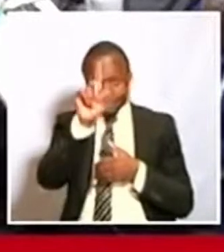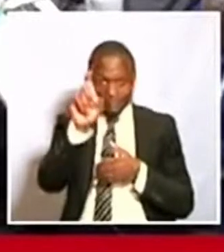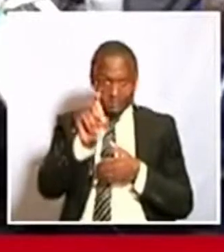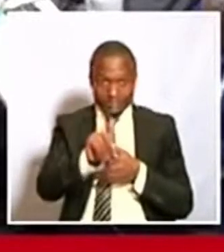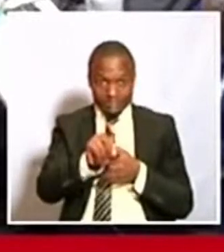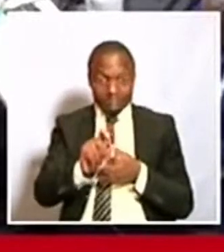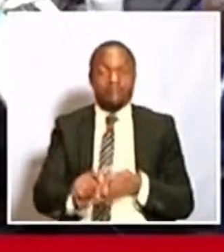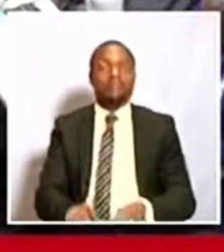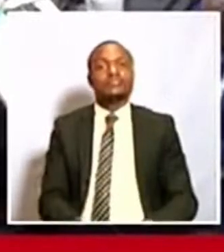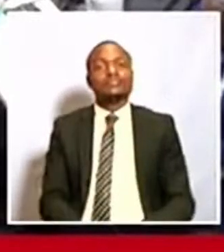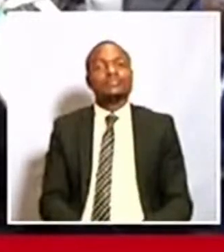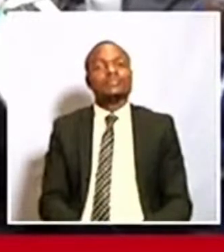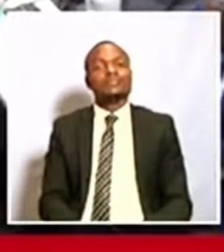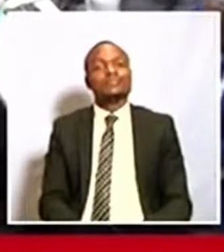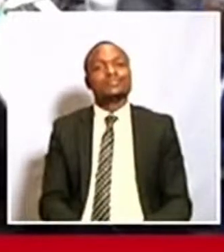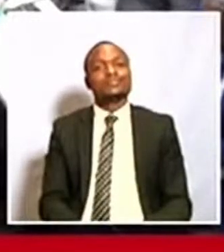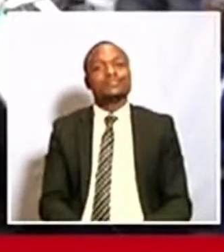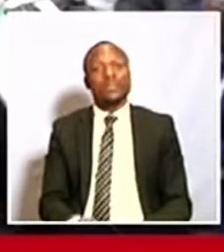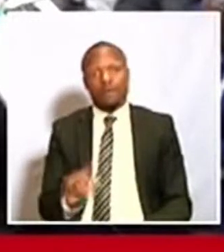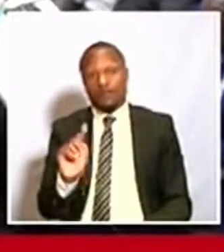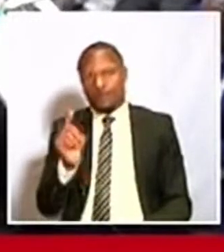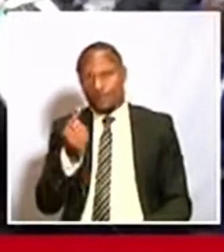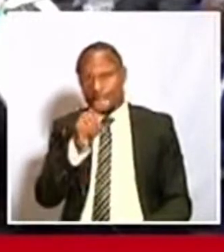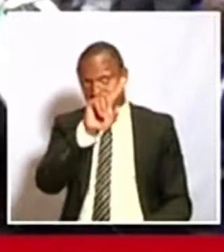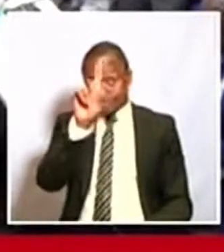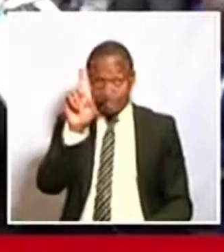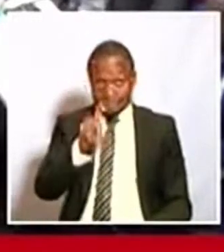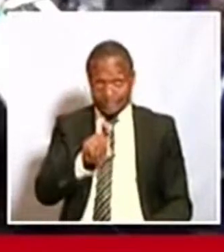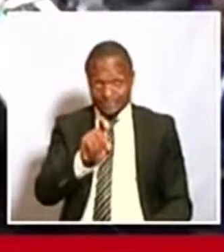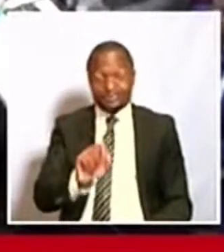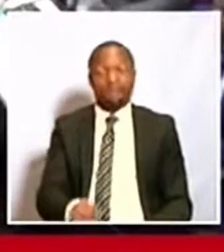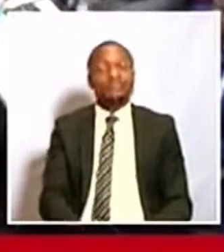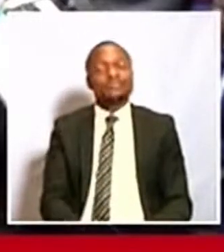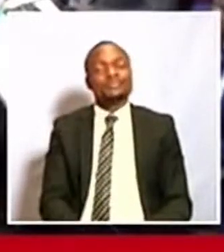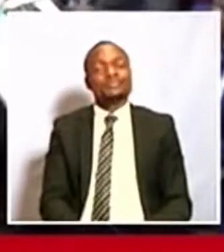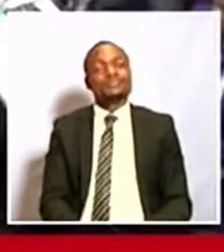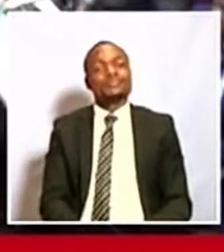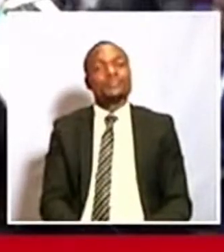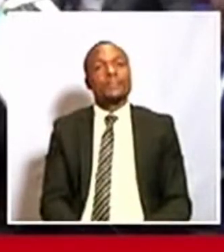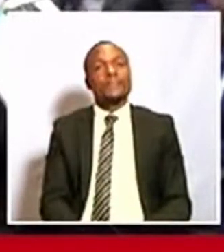clarifications. The first one is